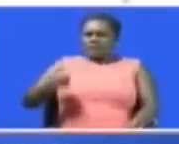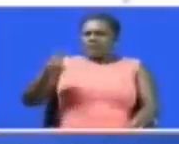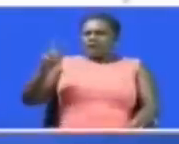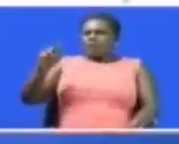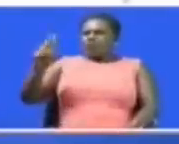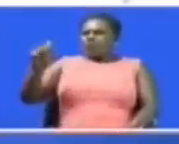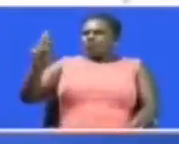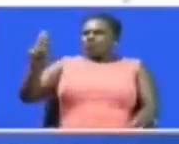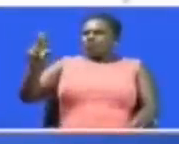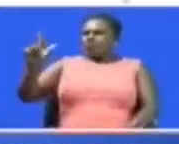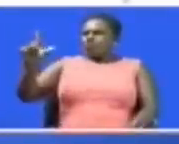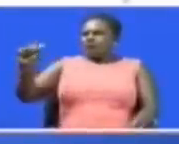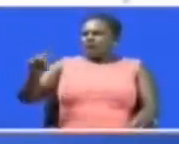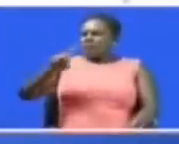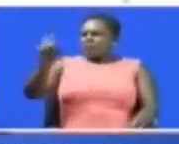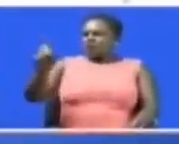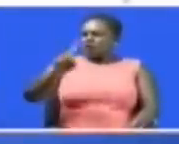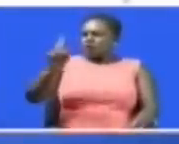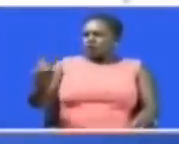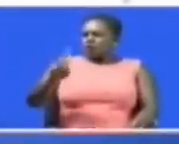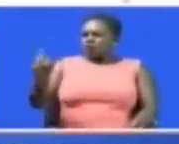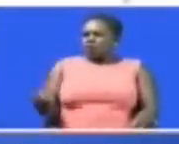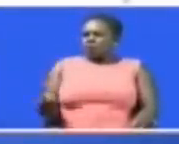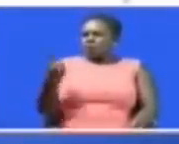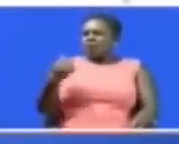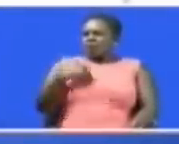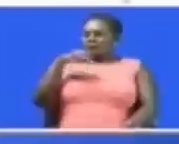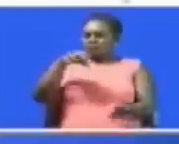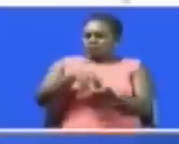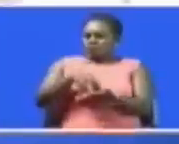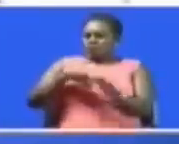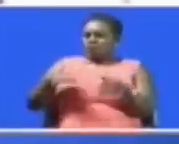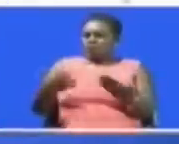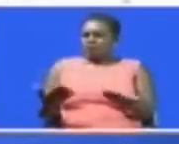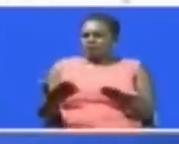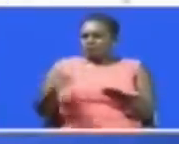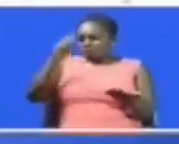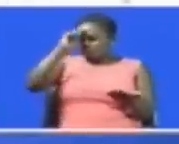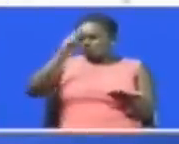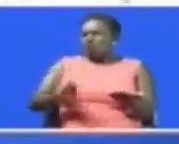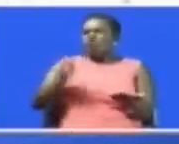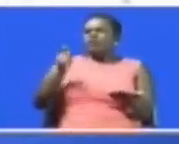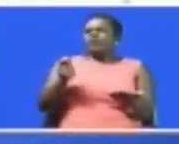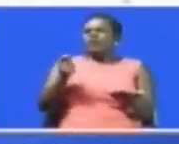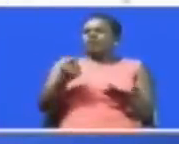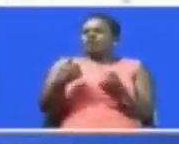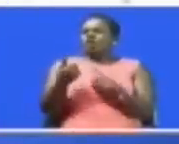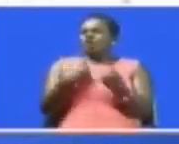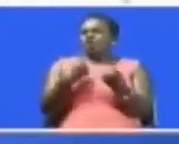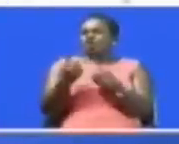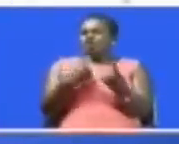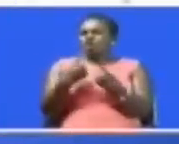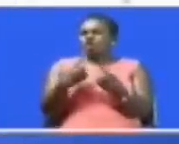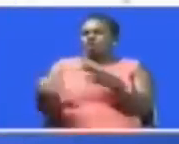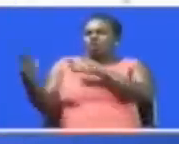Kilonzo raising questions every day. You know, we had a situation where even the judiciary talked